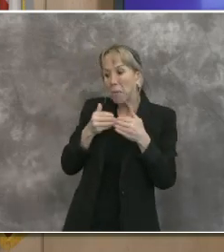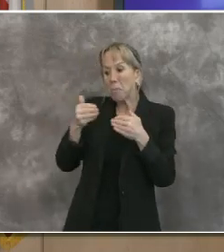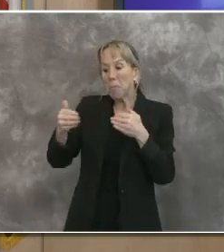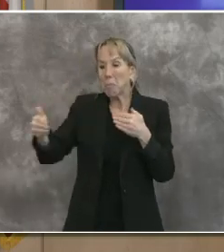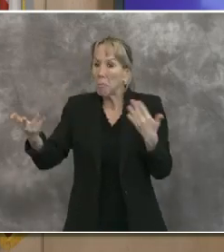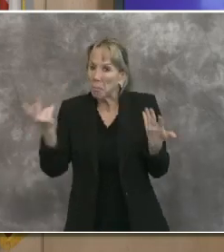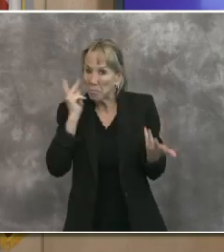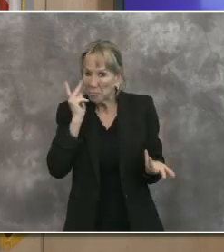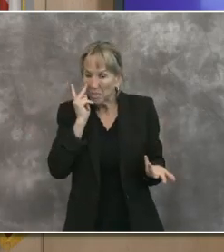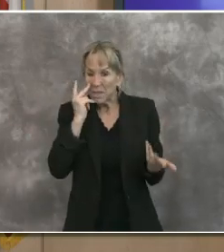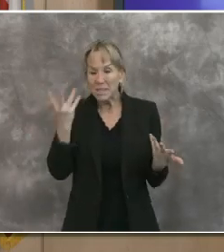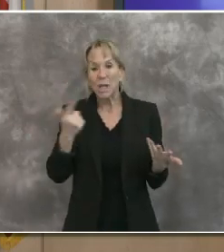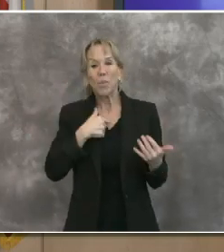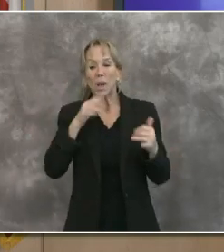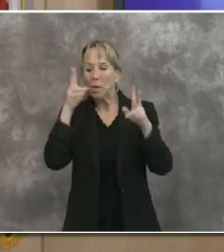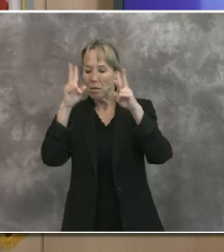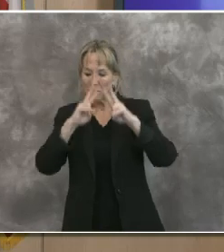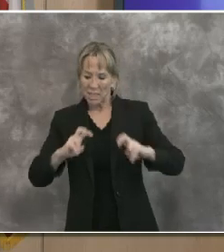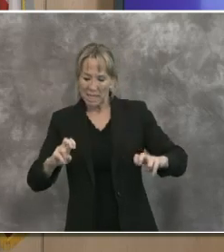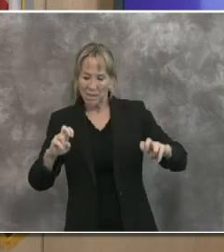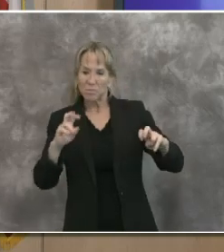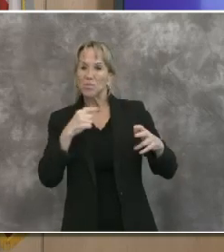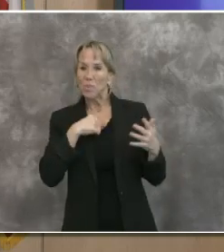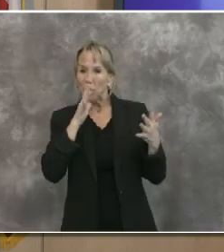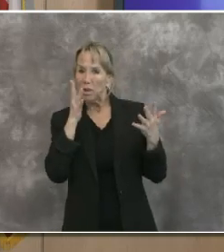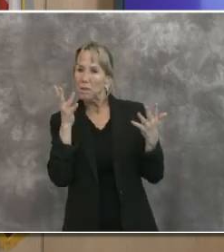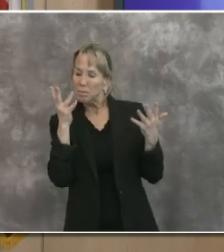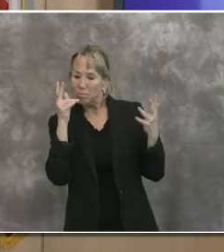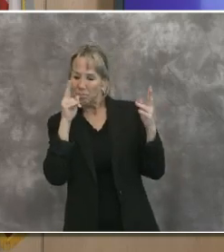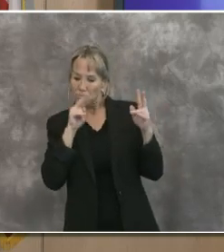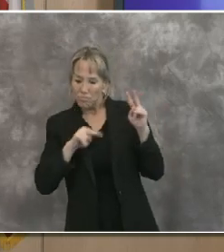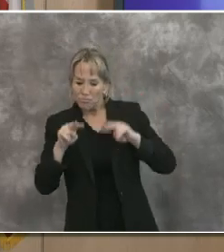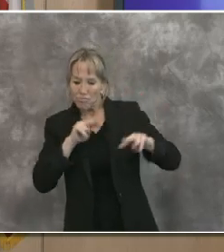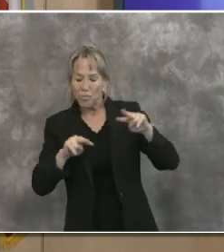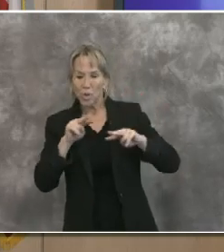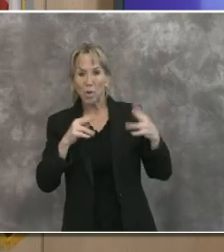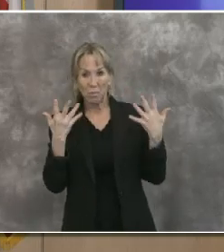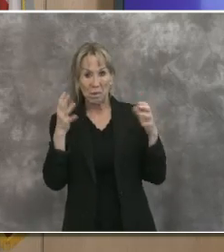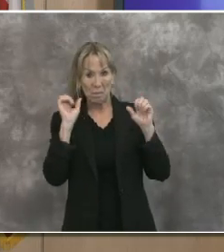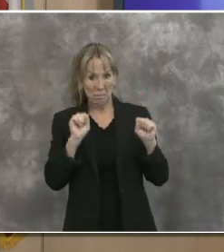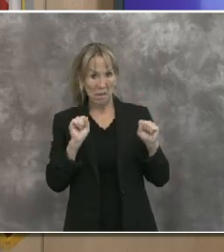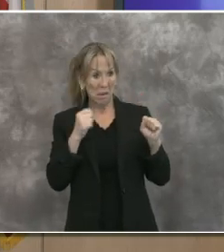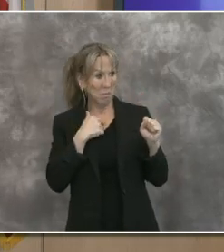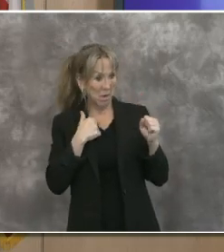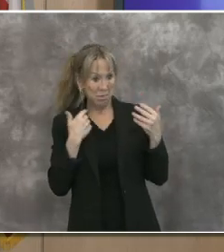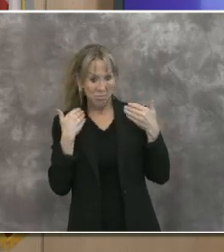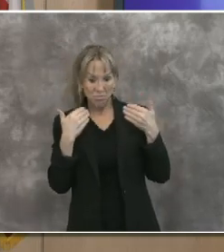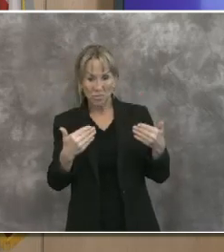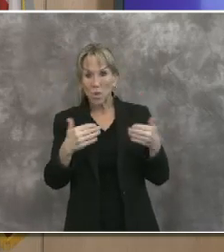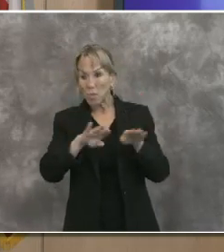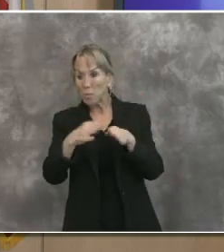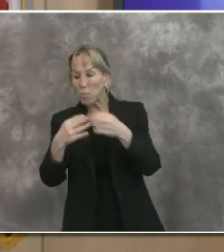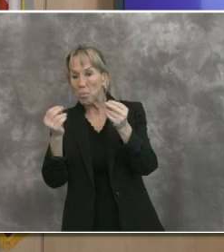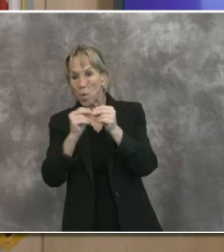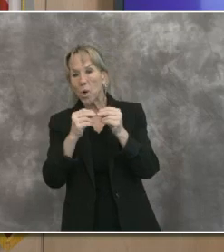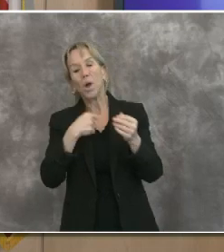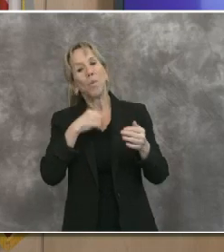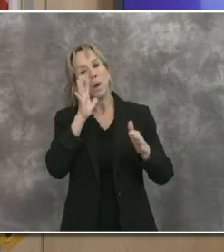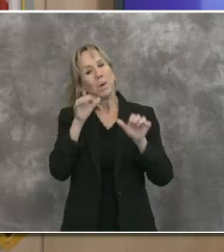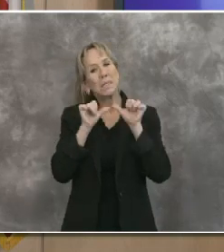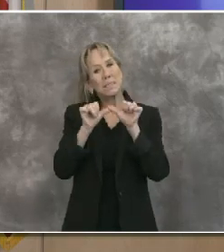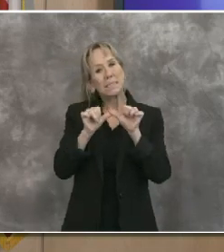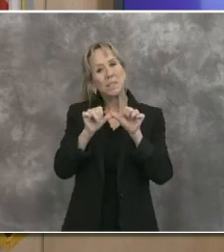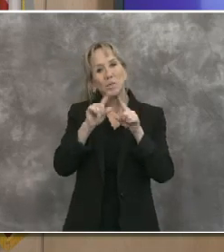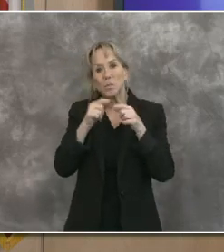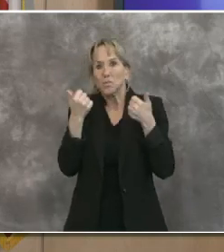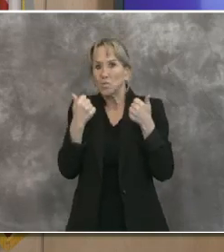so we will do the analysis, we will do the assessment of where we are in relation to the rest of those, and we will continue to move